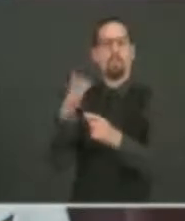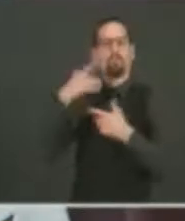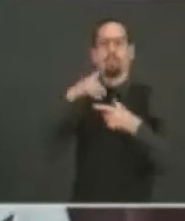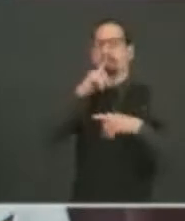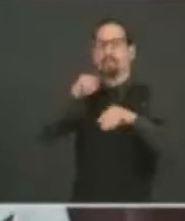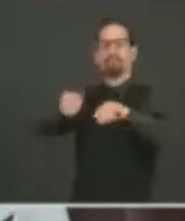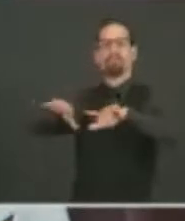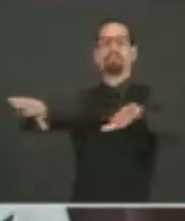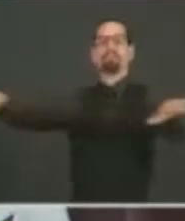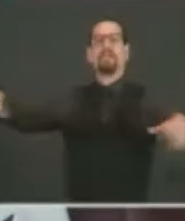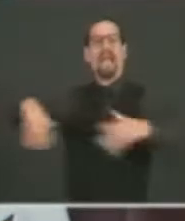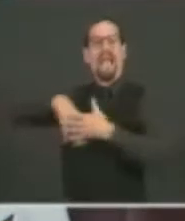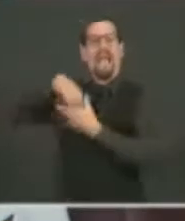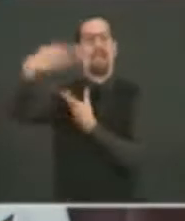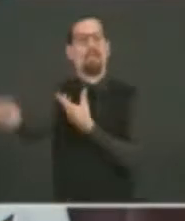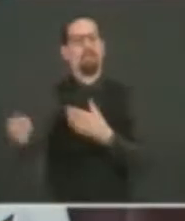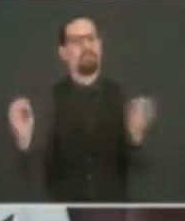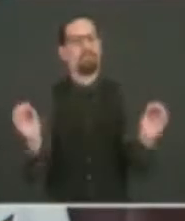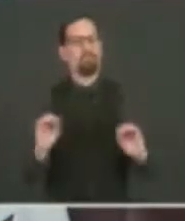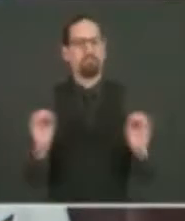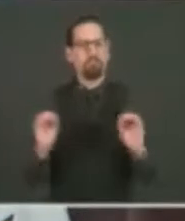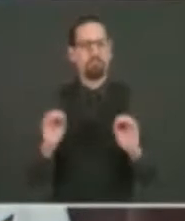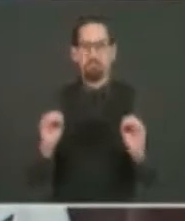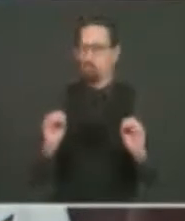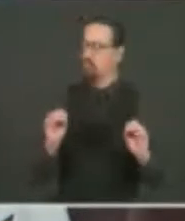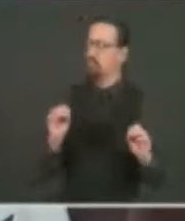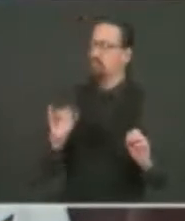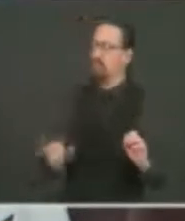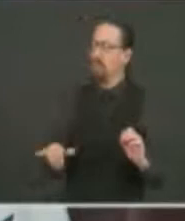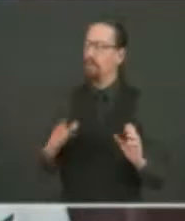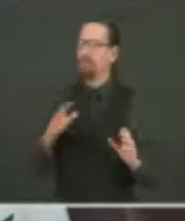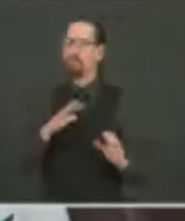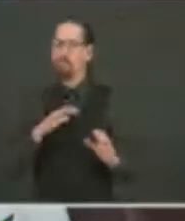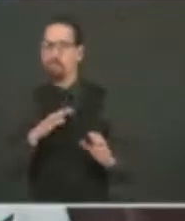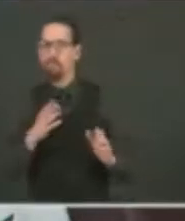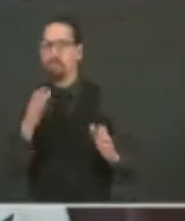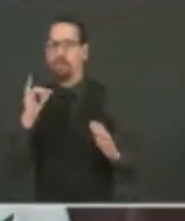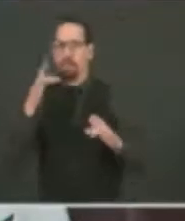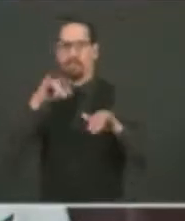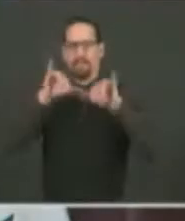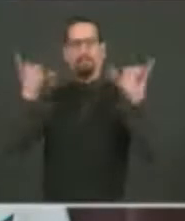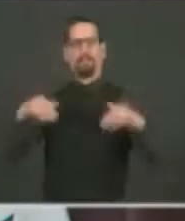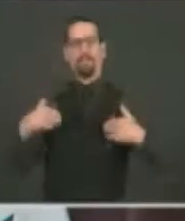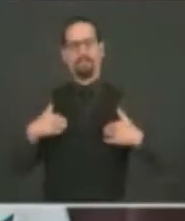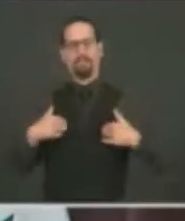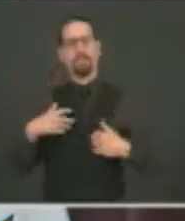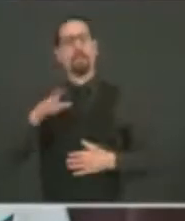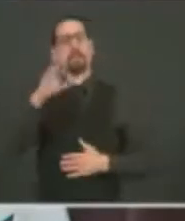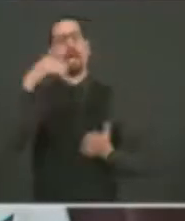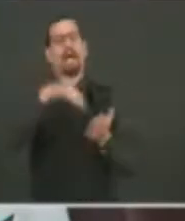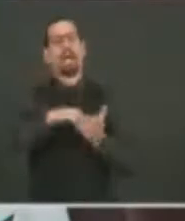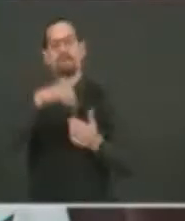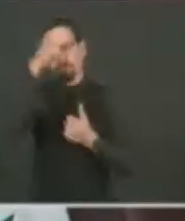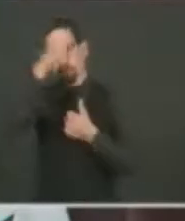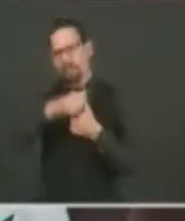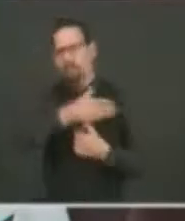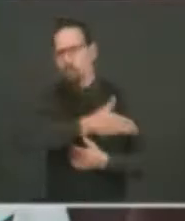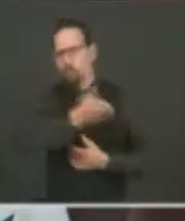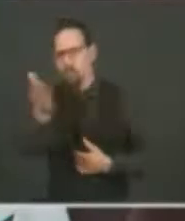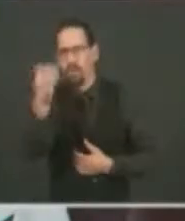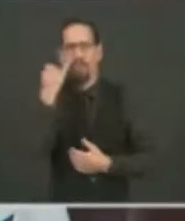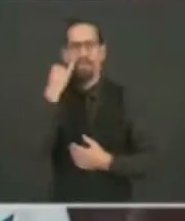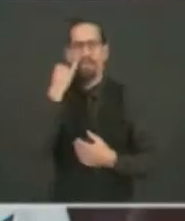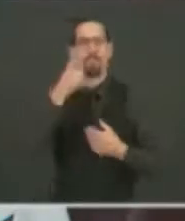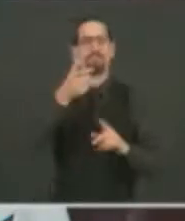folks who went to school sick. So please, if your children are even a little sick, if you're a teacher, you're a custodian, you're a